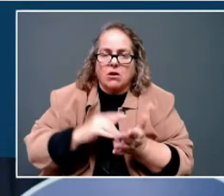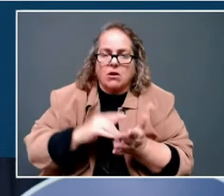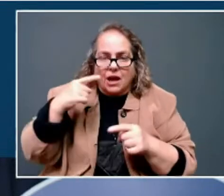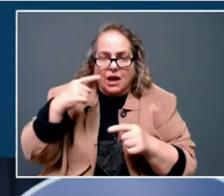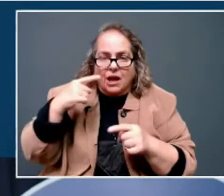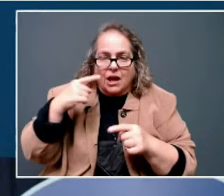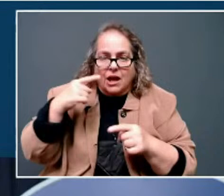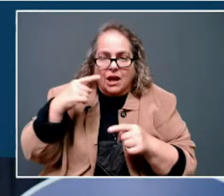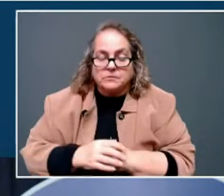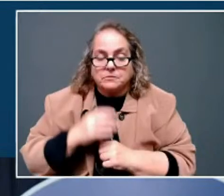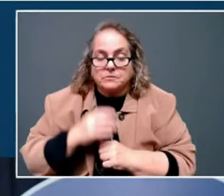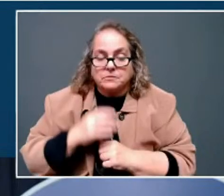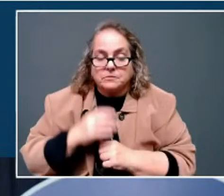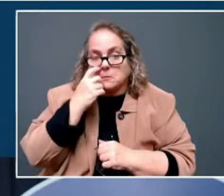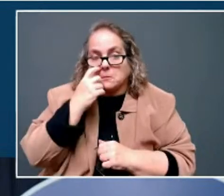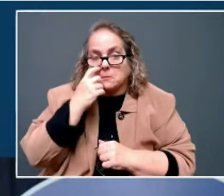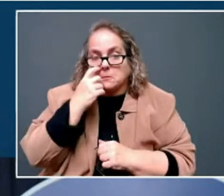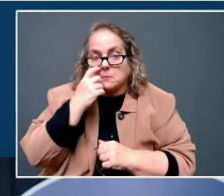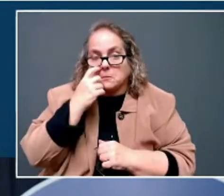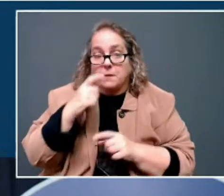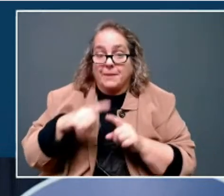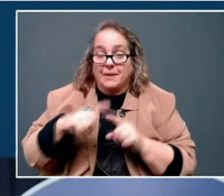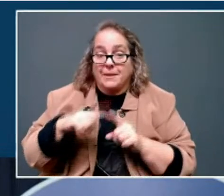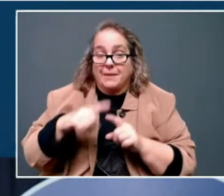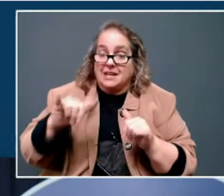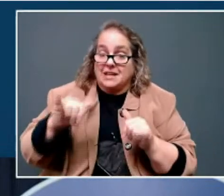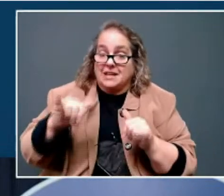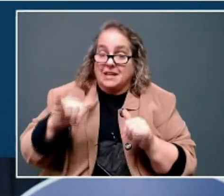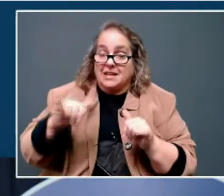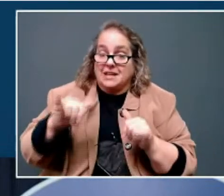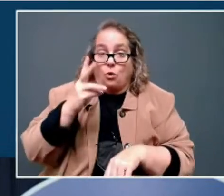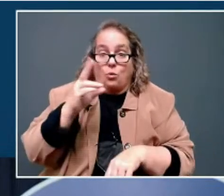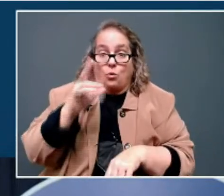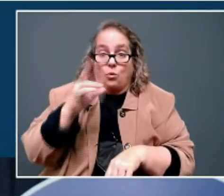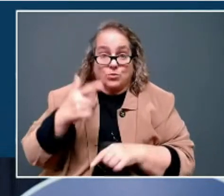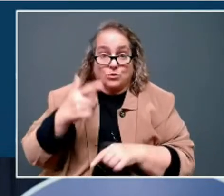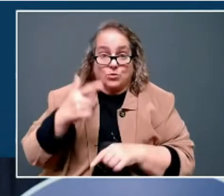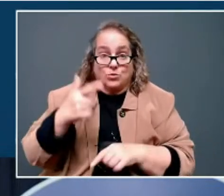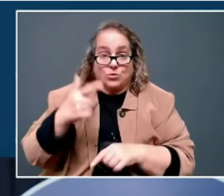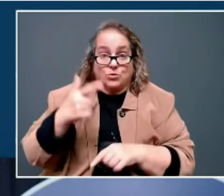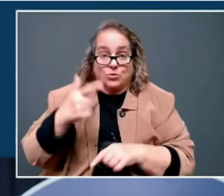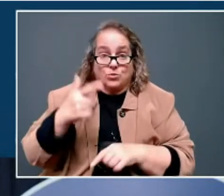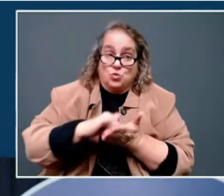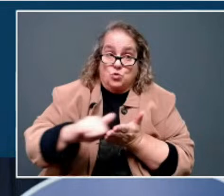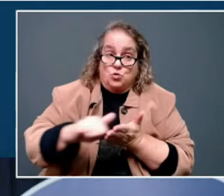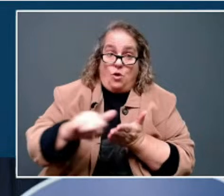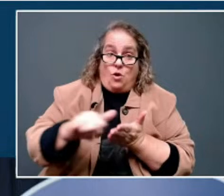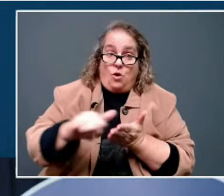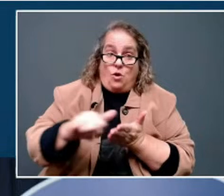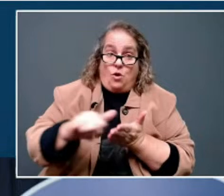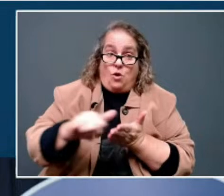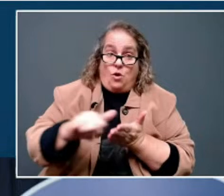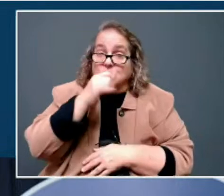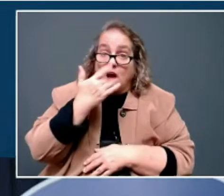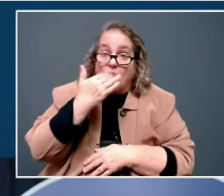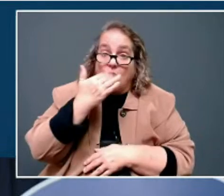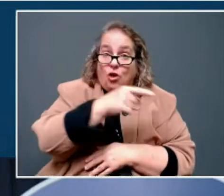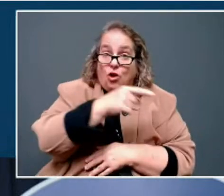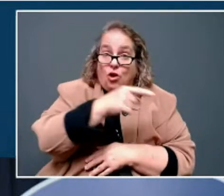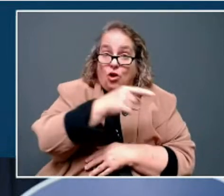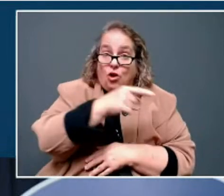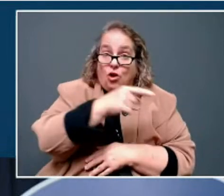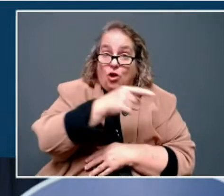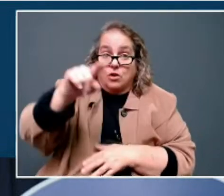please. And yet, we still have a long way to go. New York, which is in the orange line here, started this